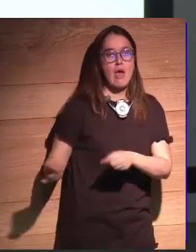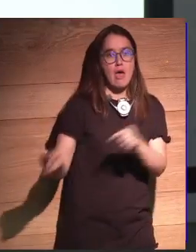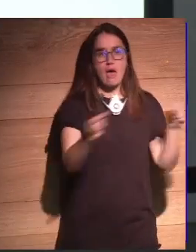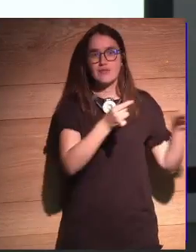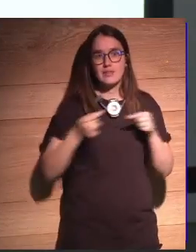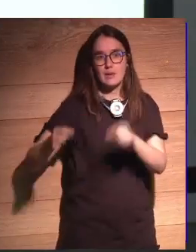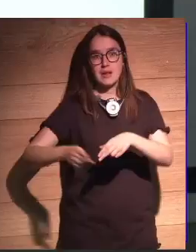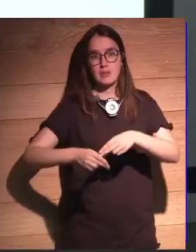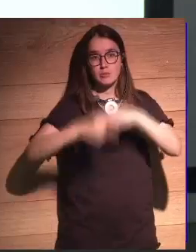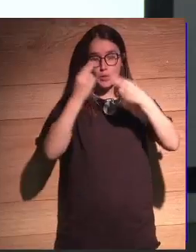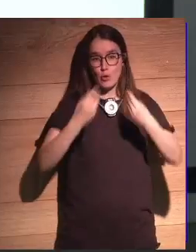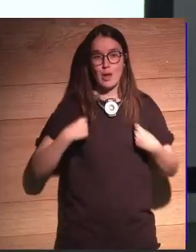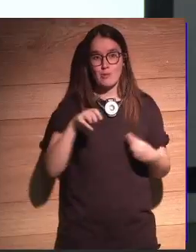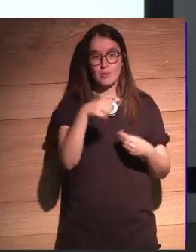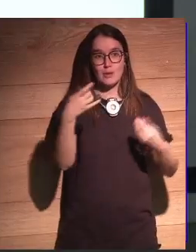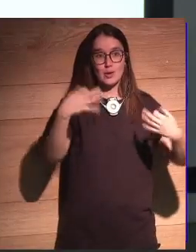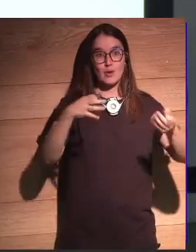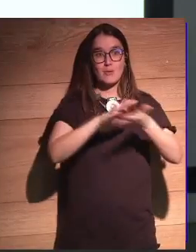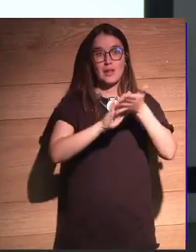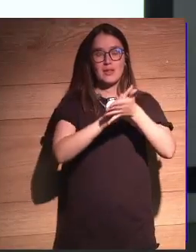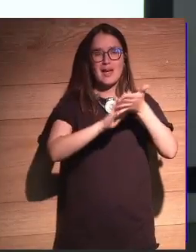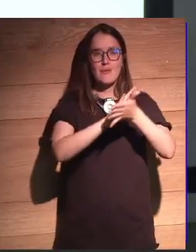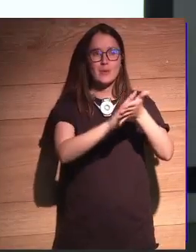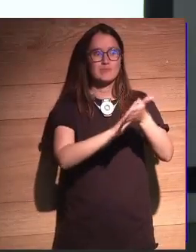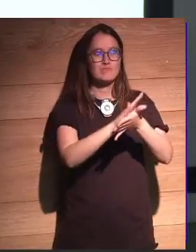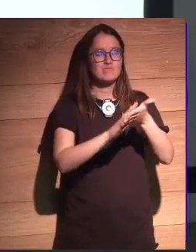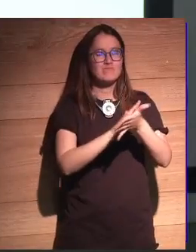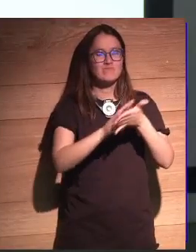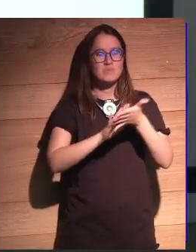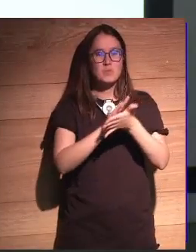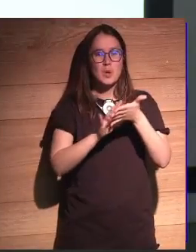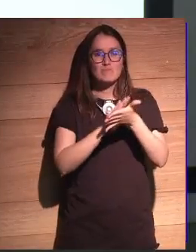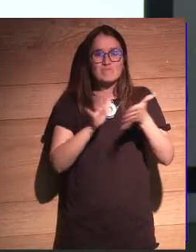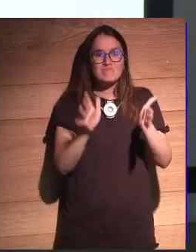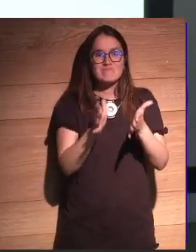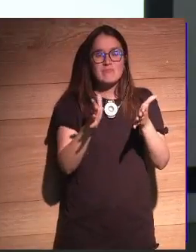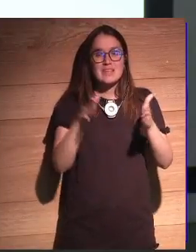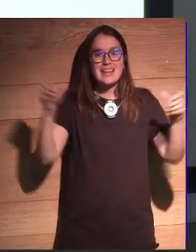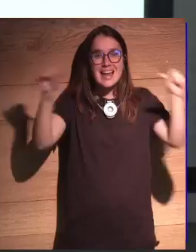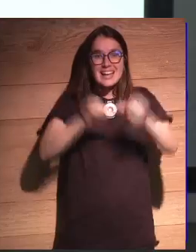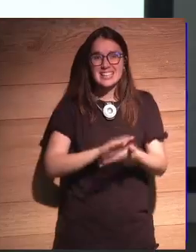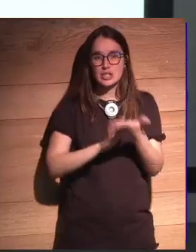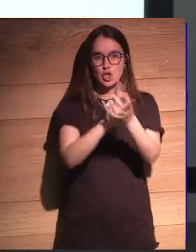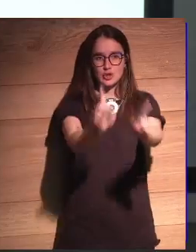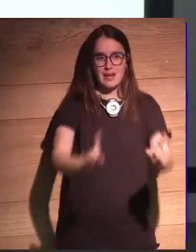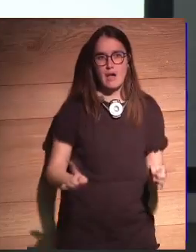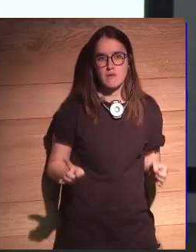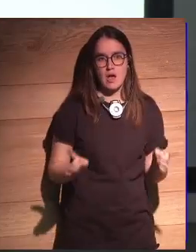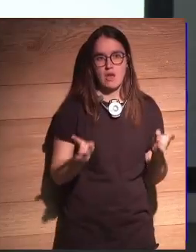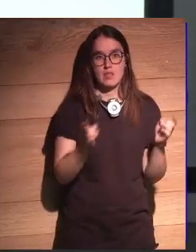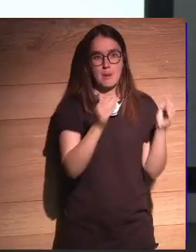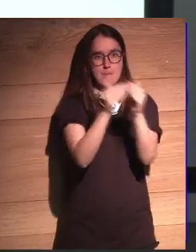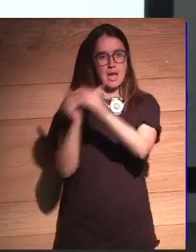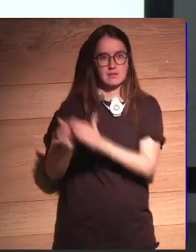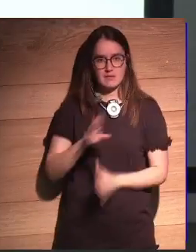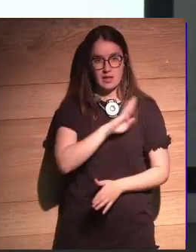within fairly narrow terms that don't speak to the experience of crisis that so many households are undergoing.